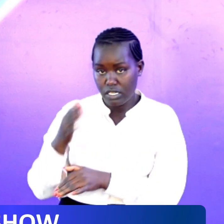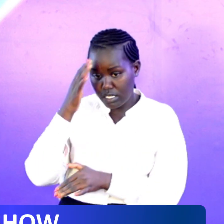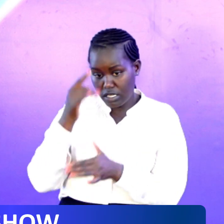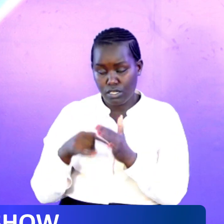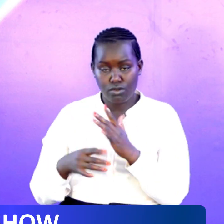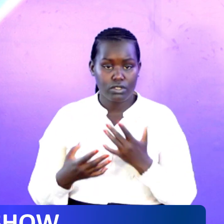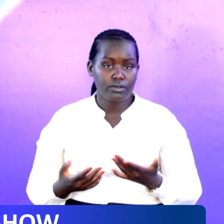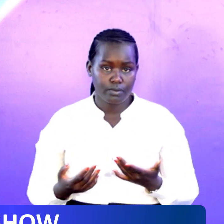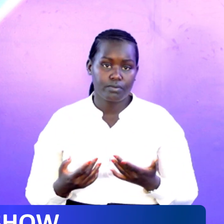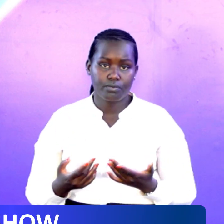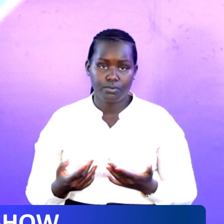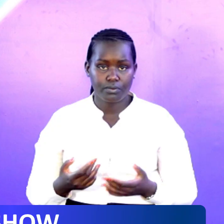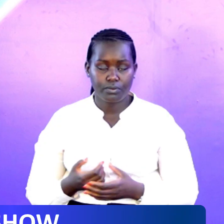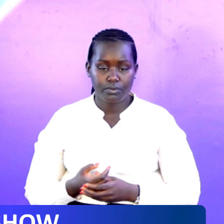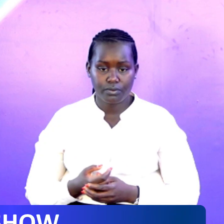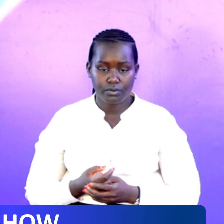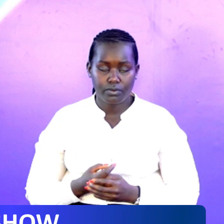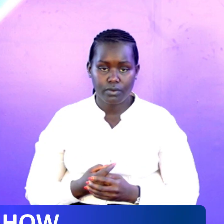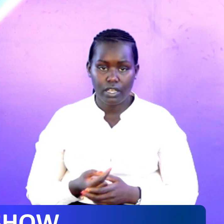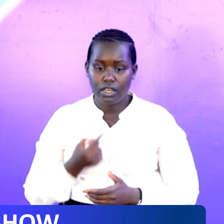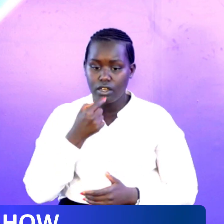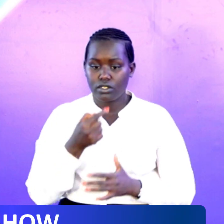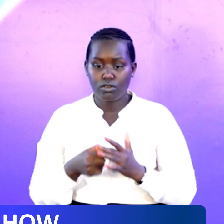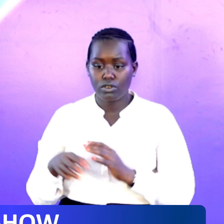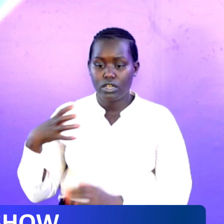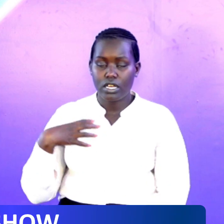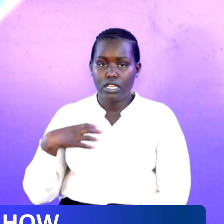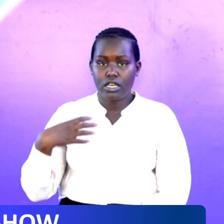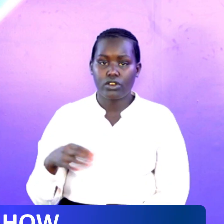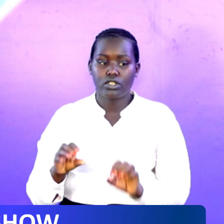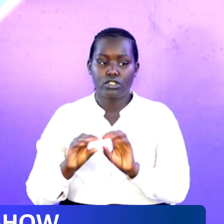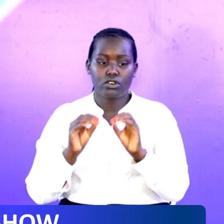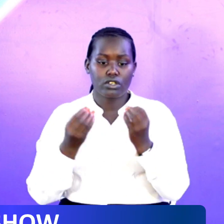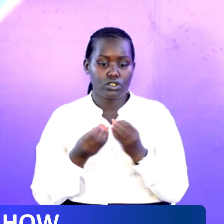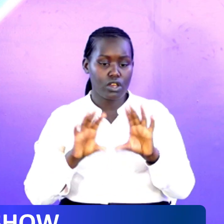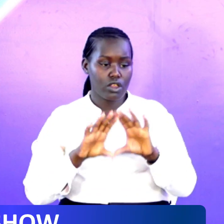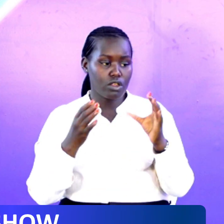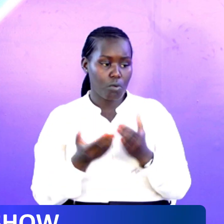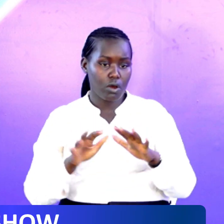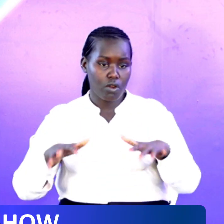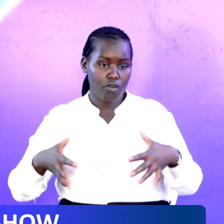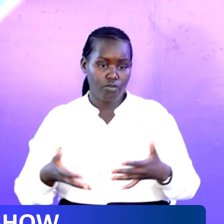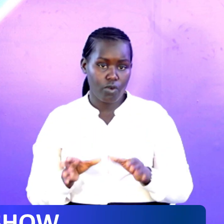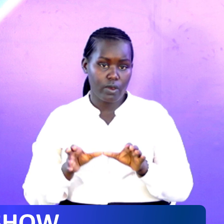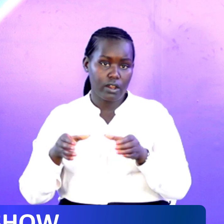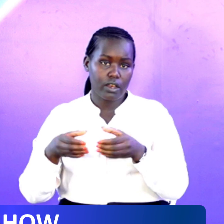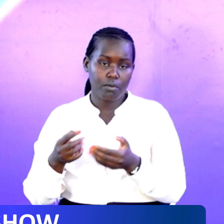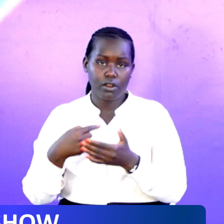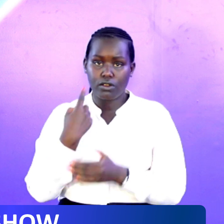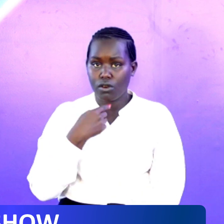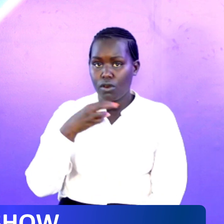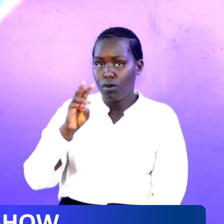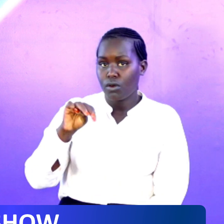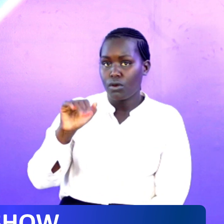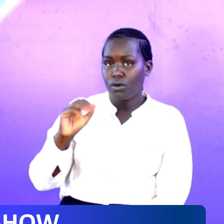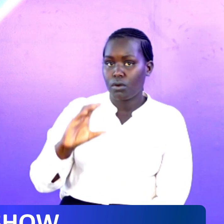Yeah. Let me tell you, do you know the richest organization in the world in terms of company? McDonald's. If